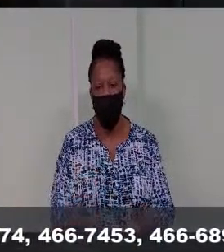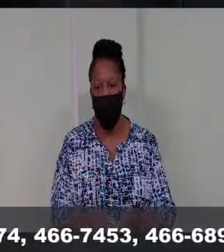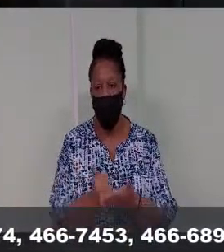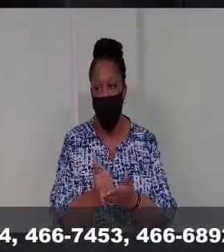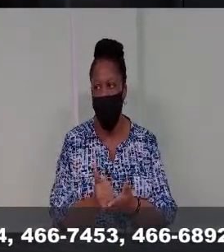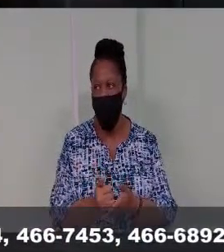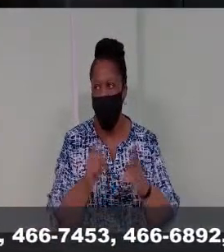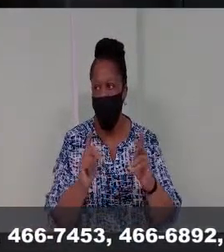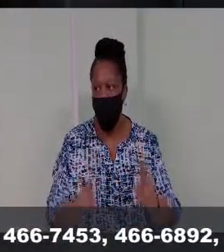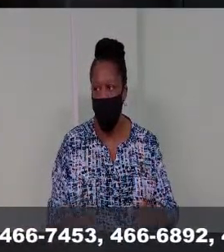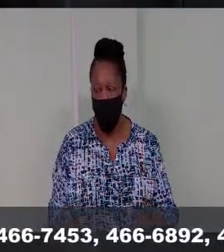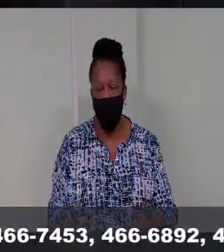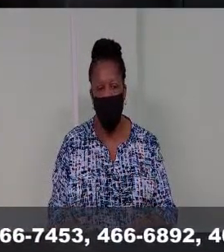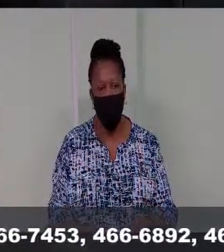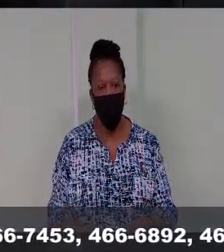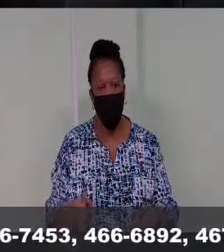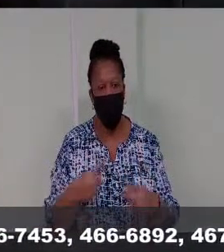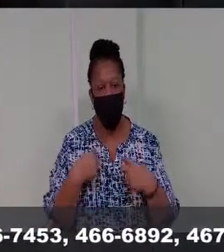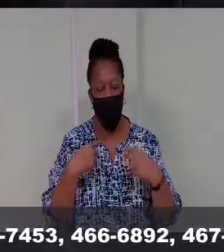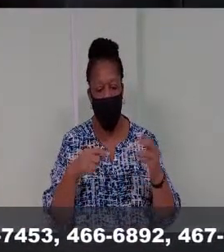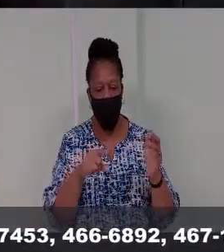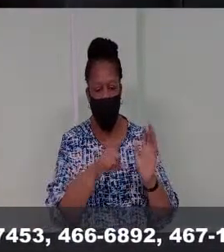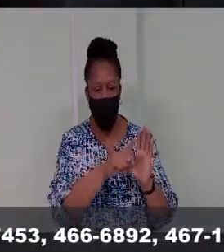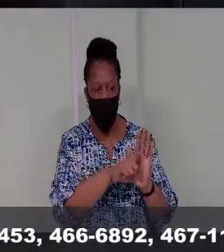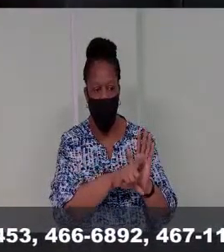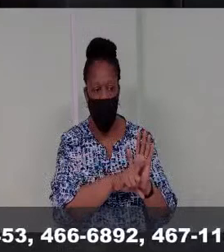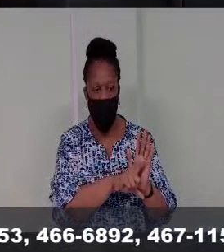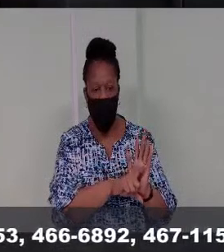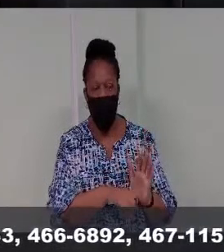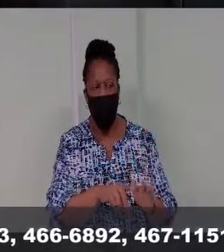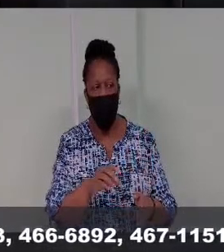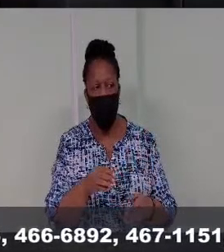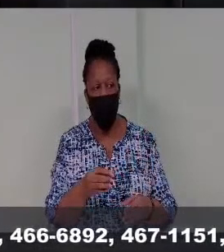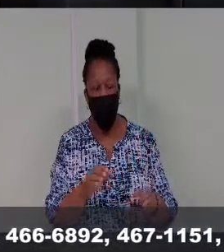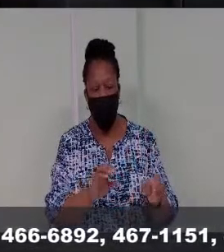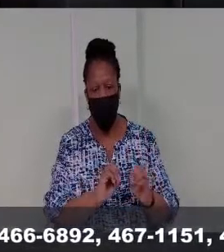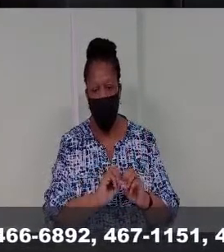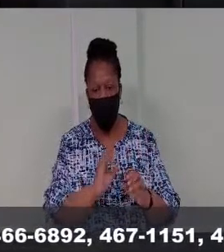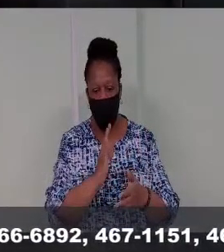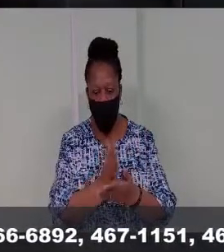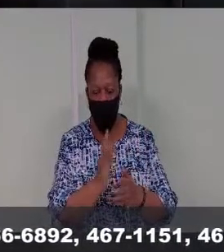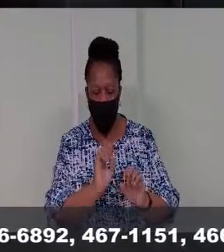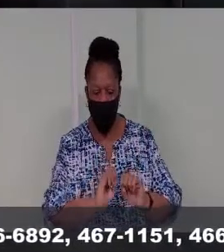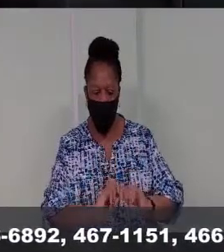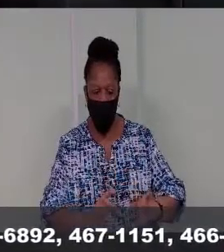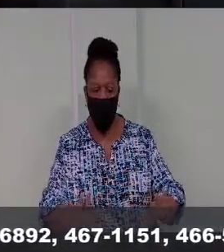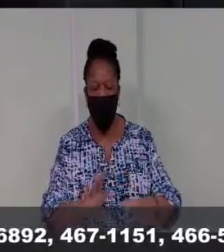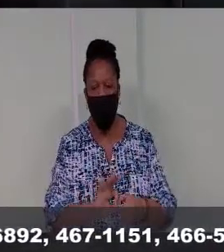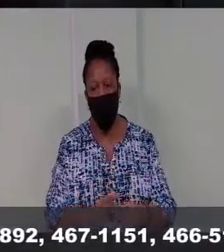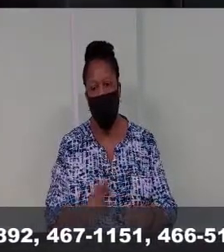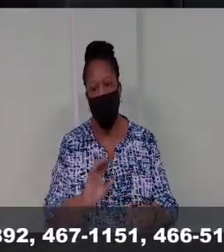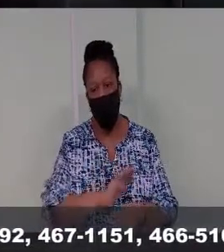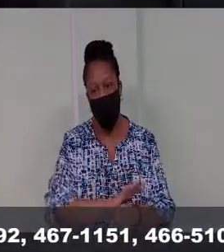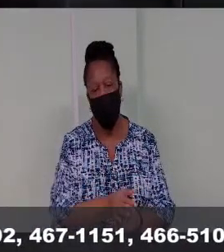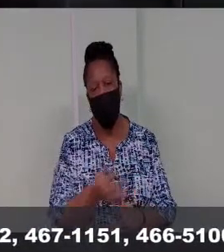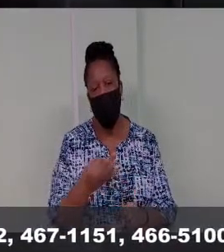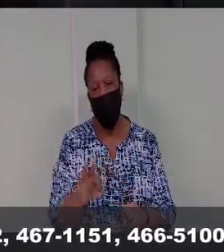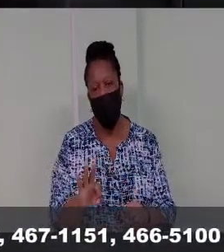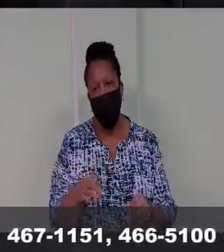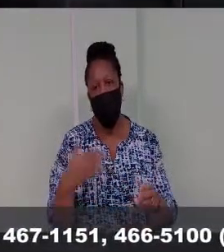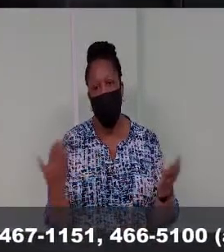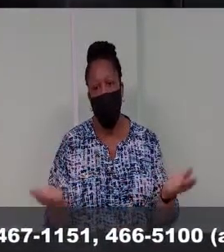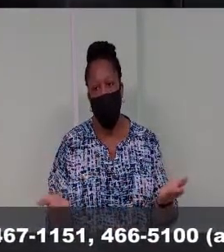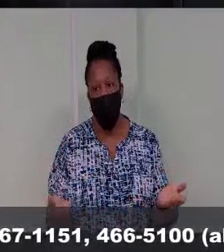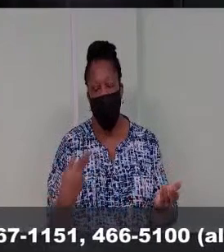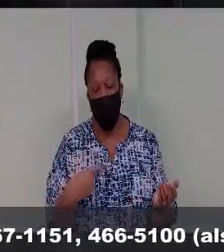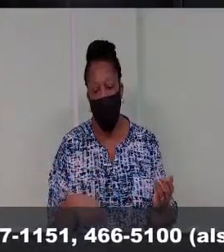more permanent legal framework to regulate the containment of spread of COVID-19 in the Federation.